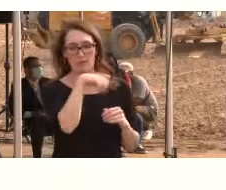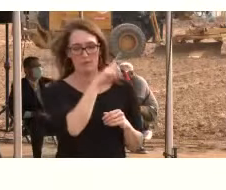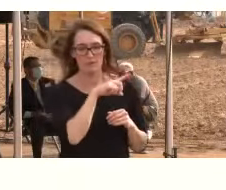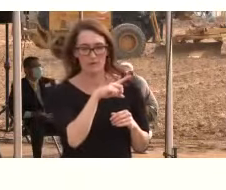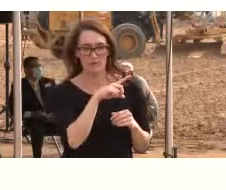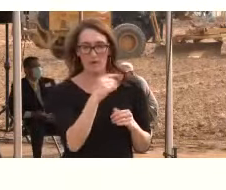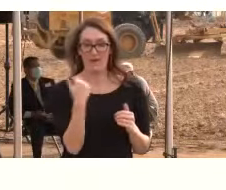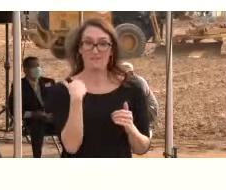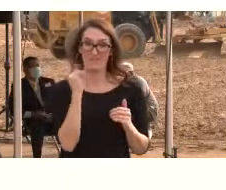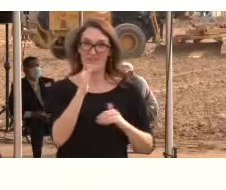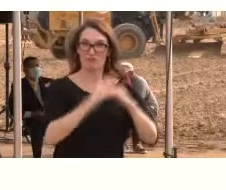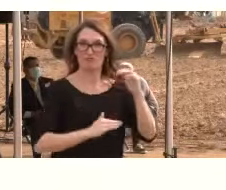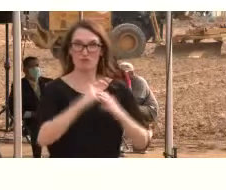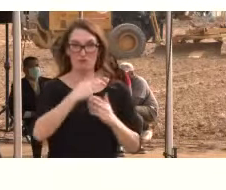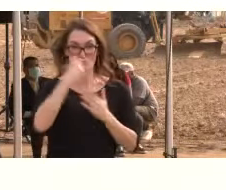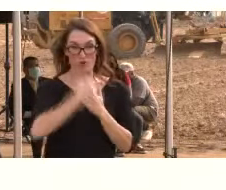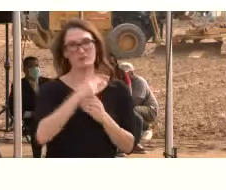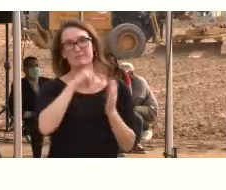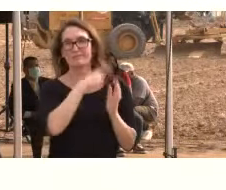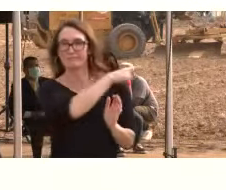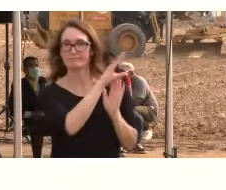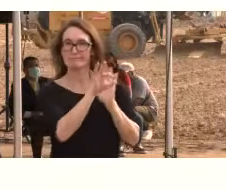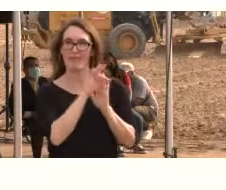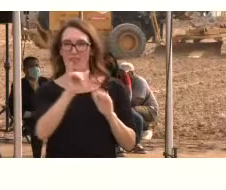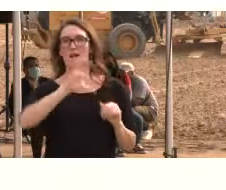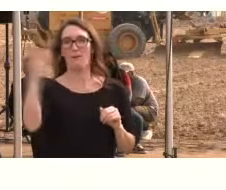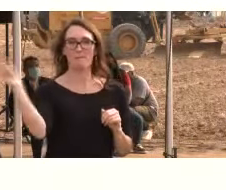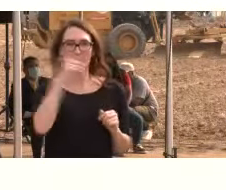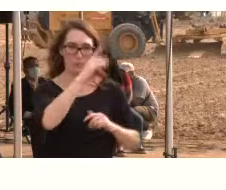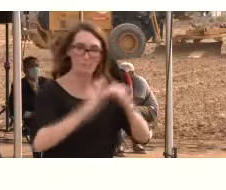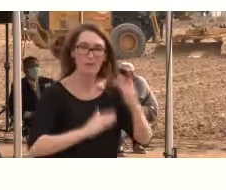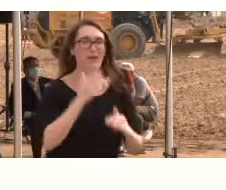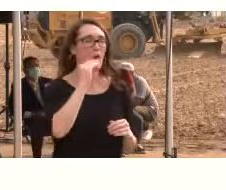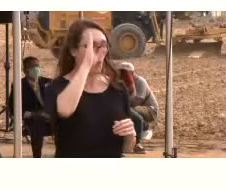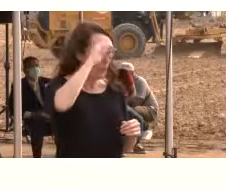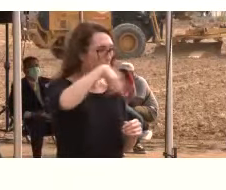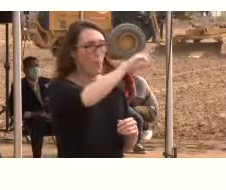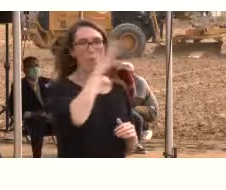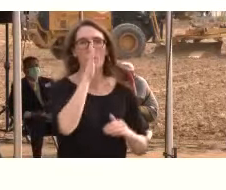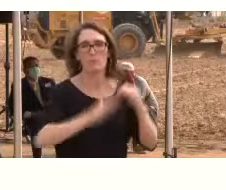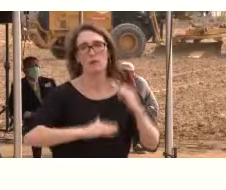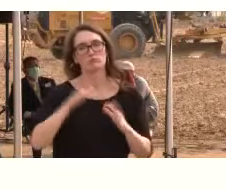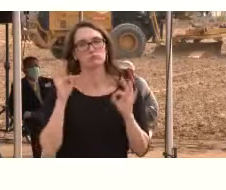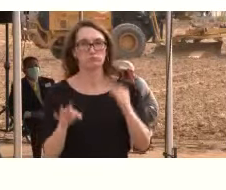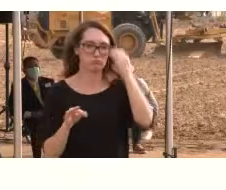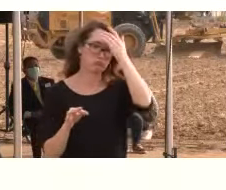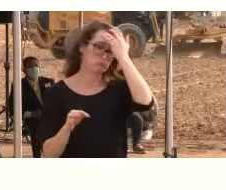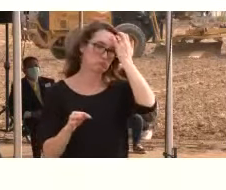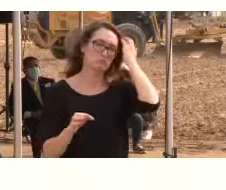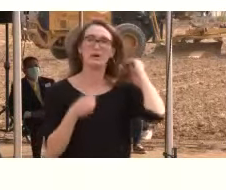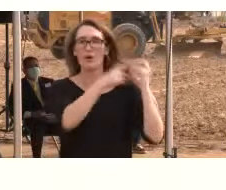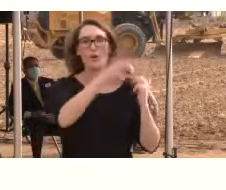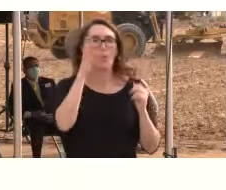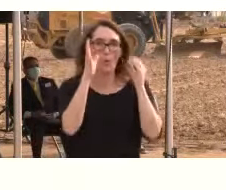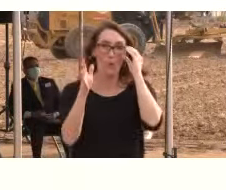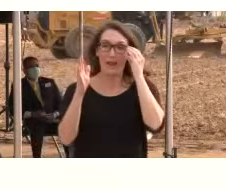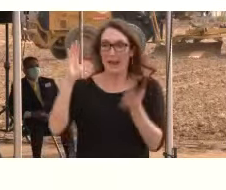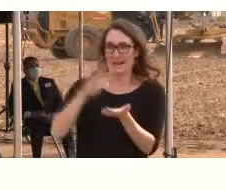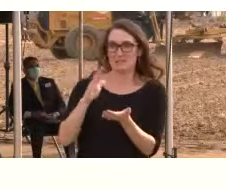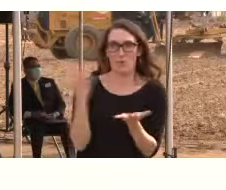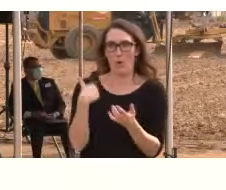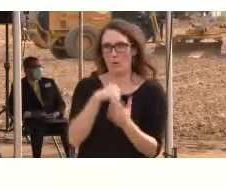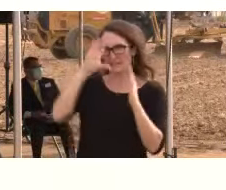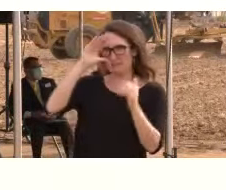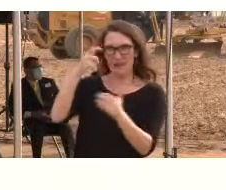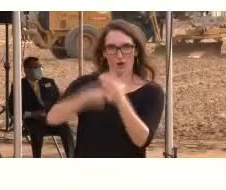the construction project, and they are going to build a fabulous facility, and it's going to be under budget, it's going to be on time, and it's going to be an